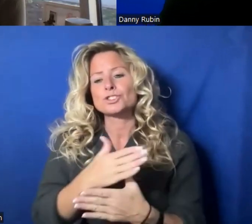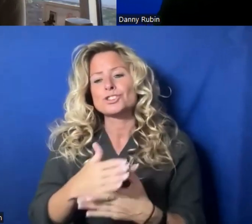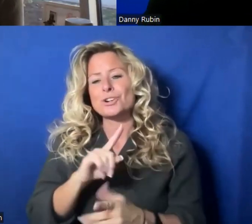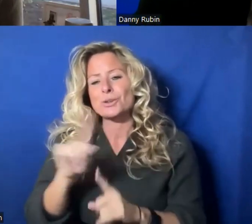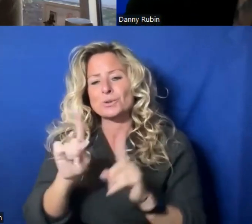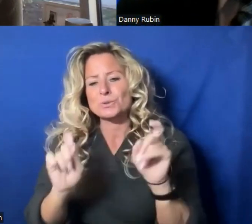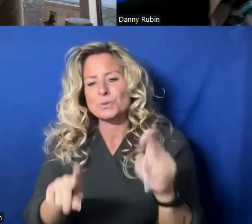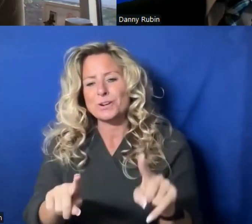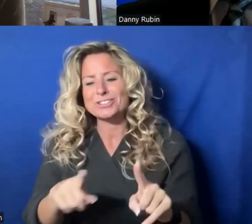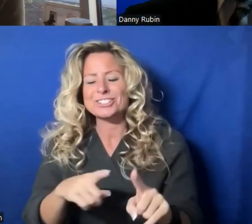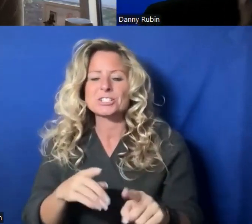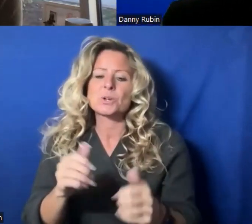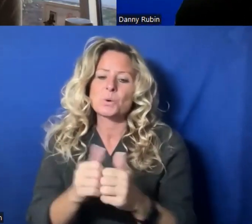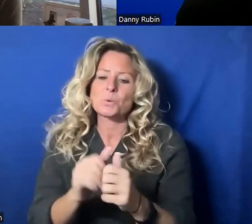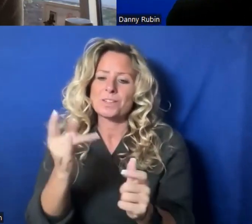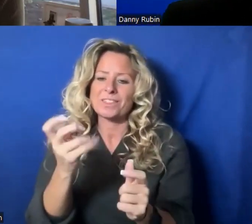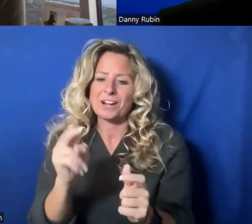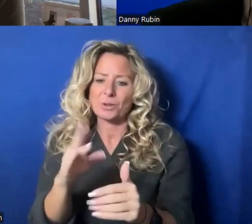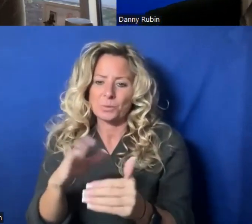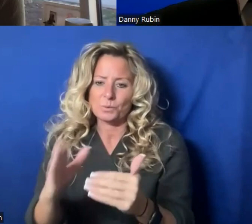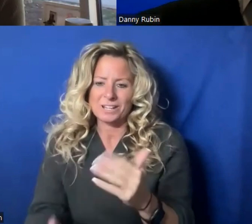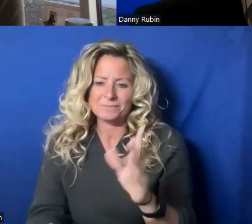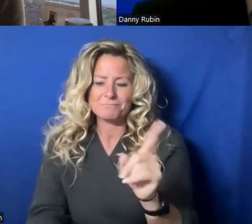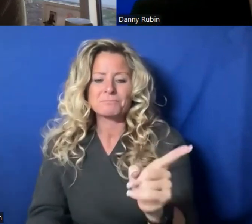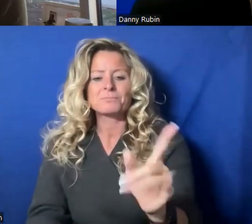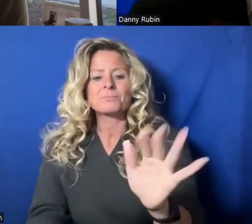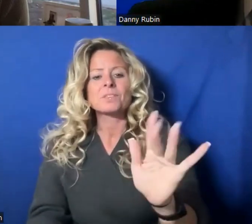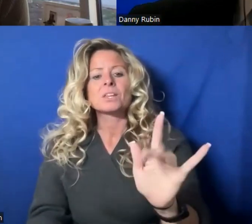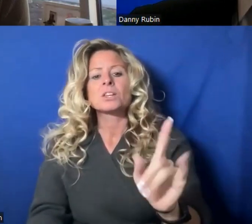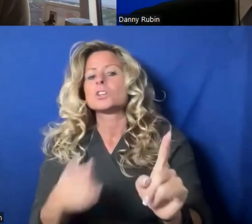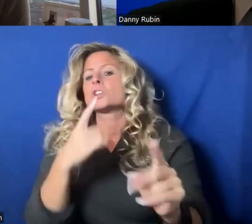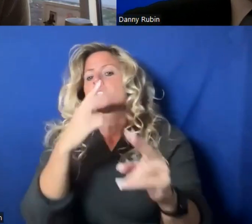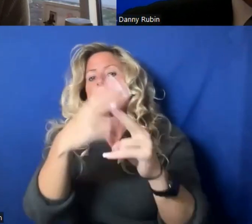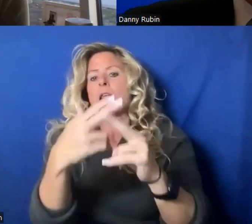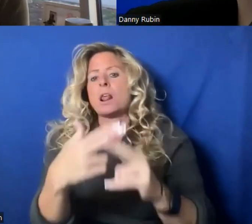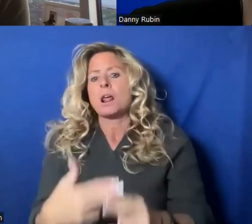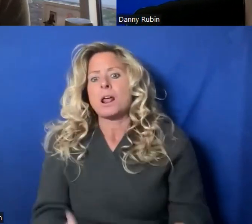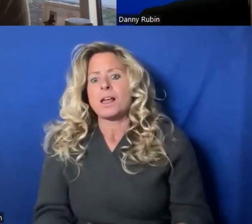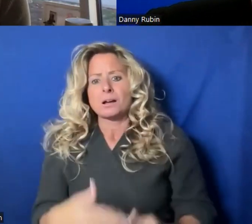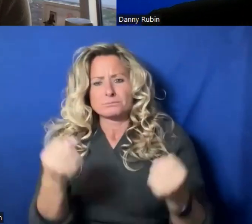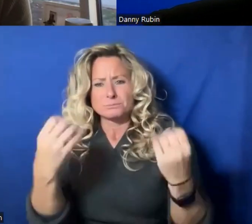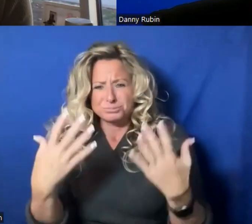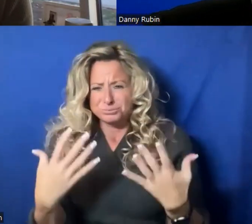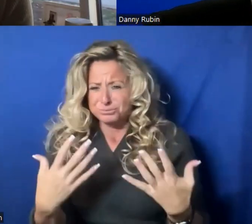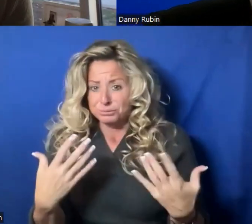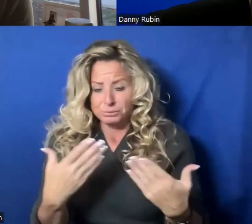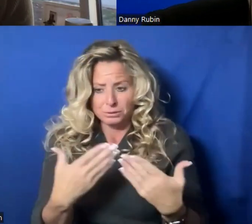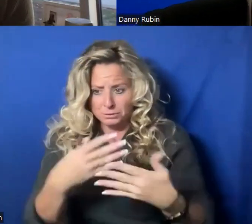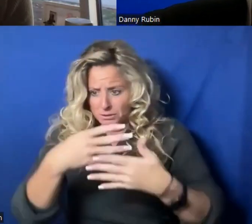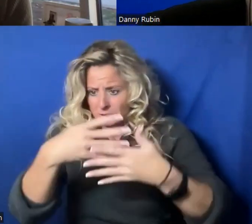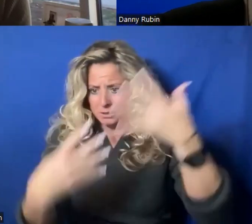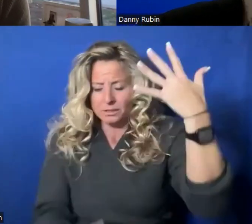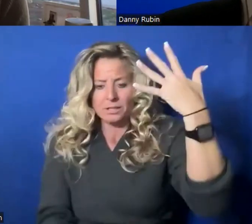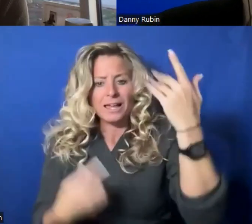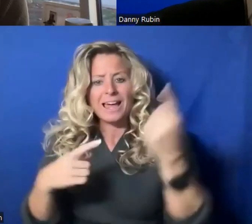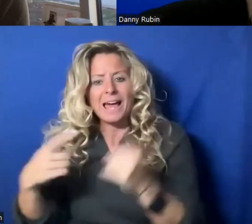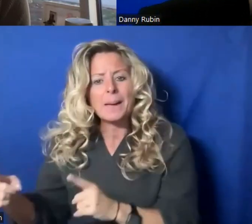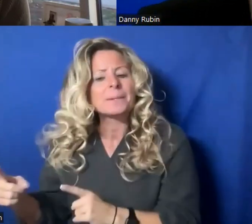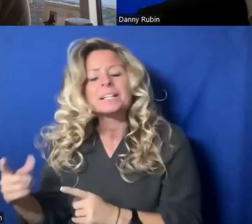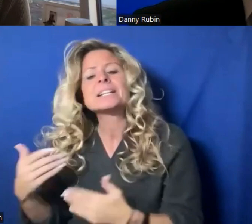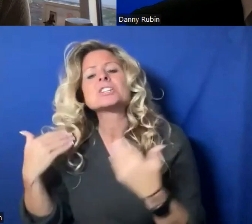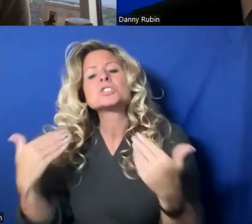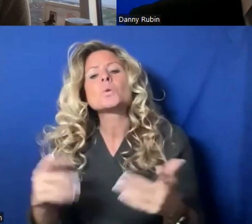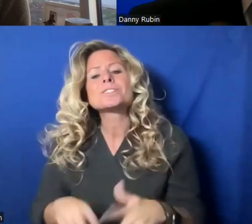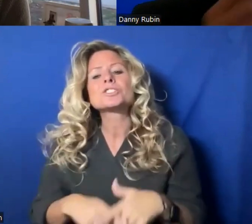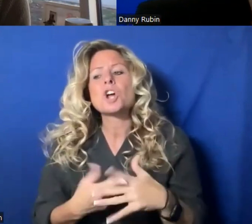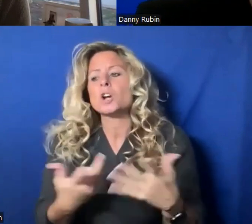questions with Carolyn. Okay, so you named so many different things going on. Let's start with